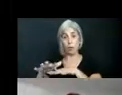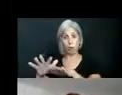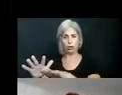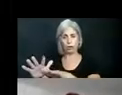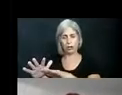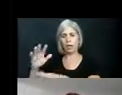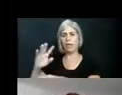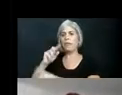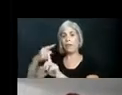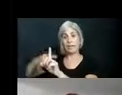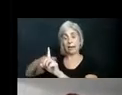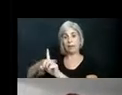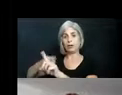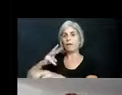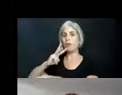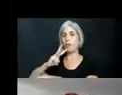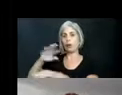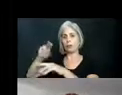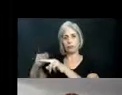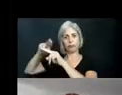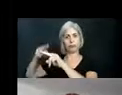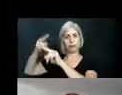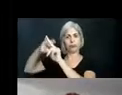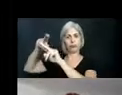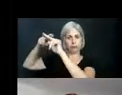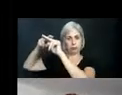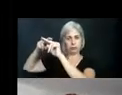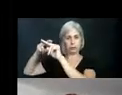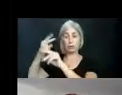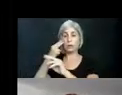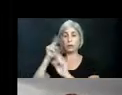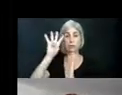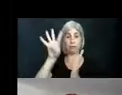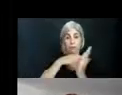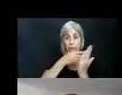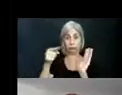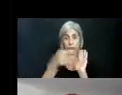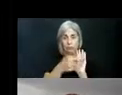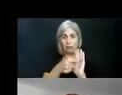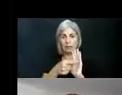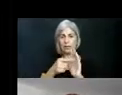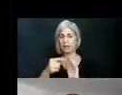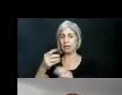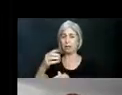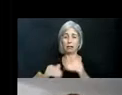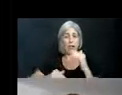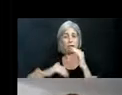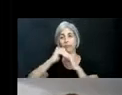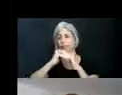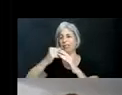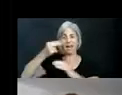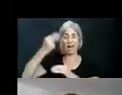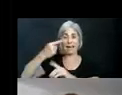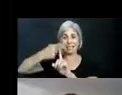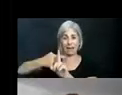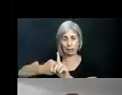temperature will rise. So you can see from this graph that ocean temperatures have reached their all-time high record level last year, and they've